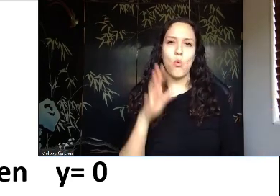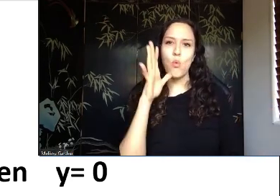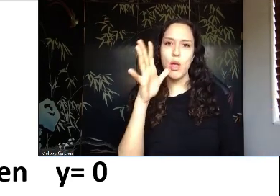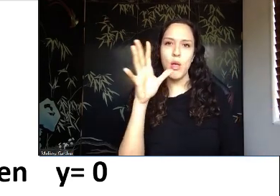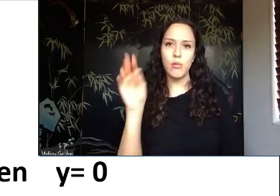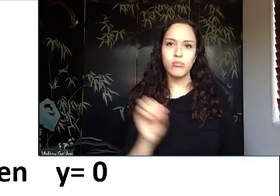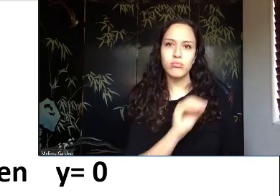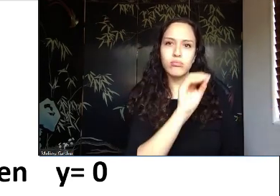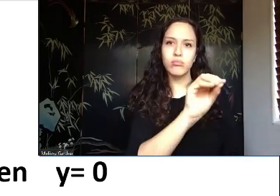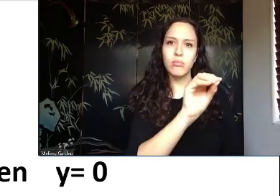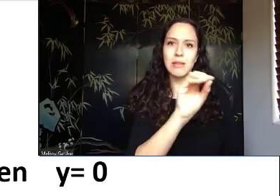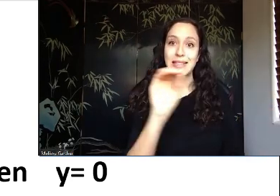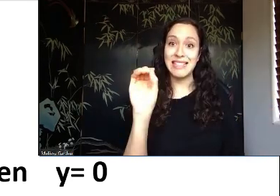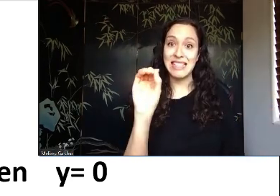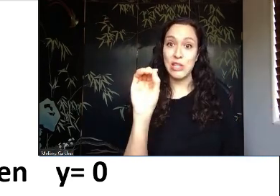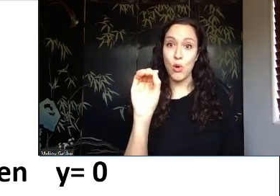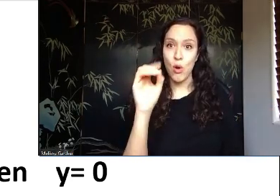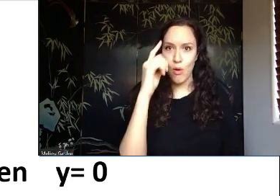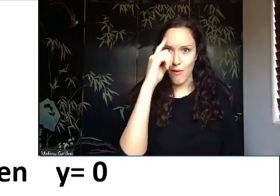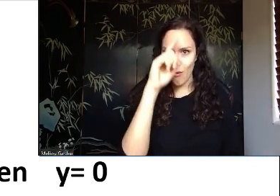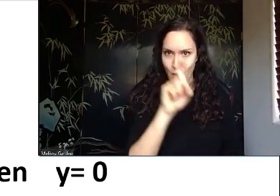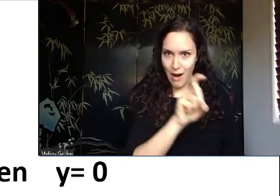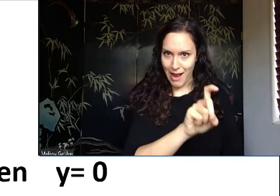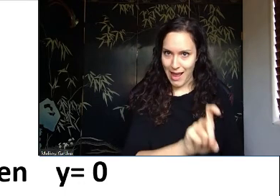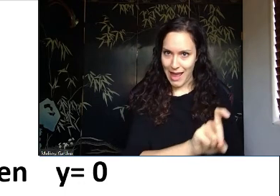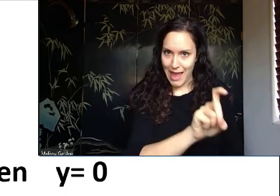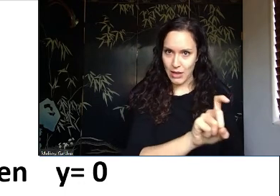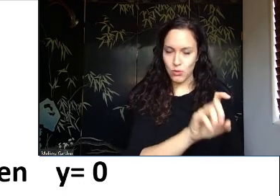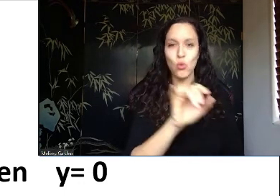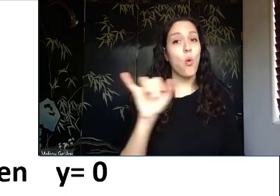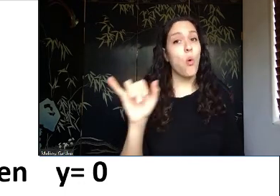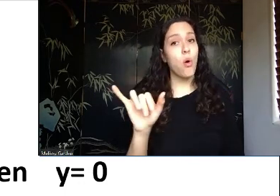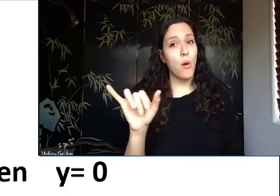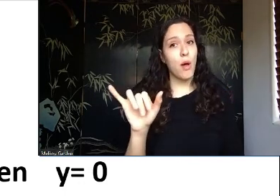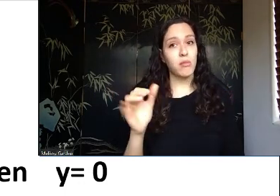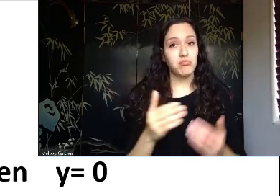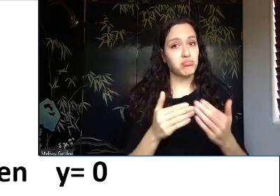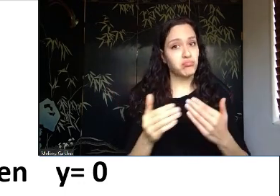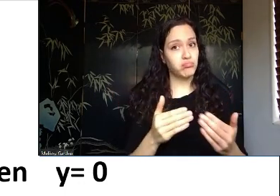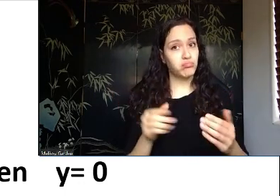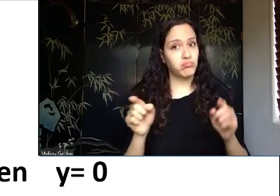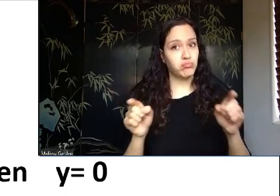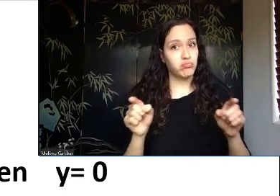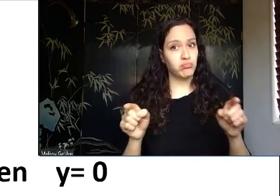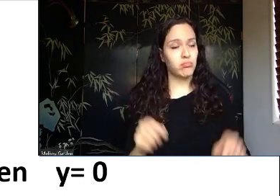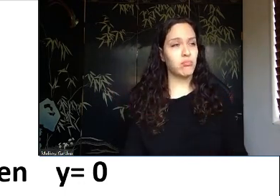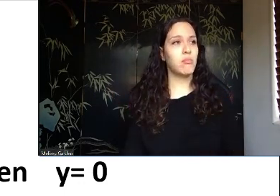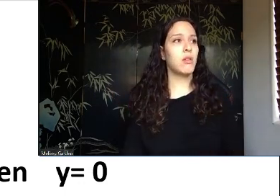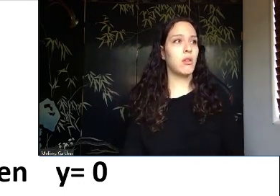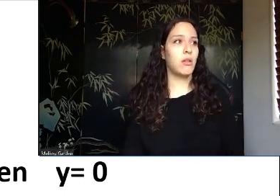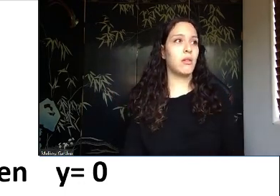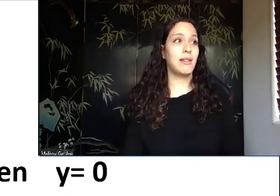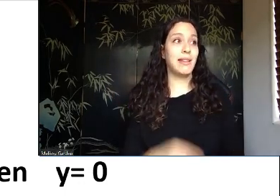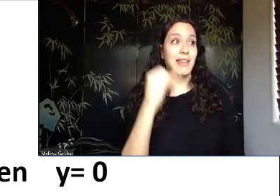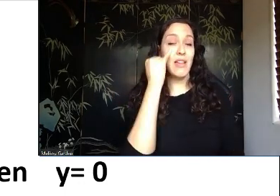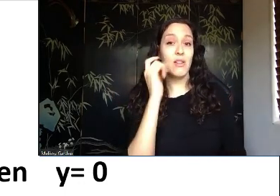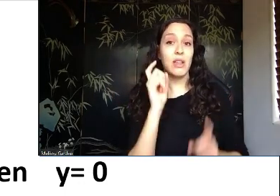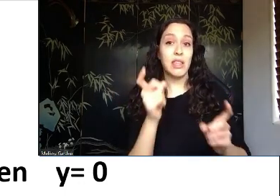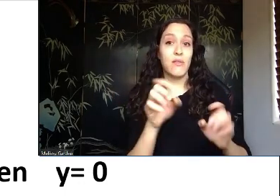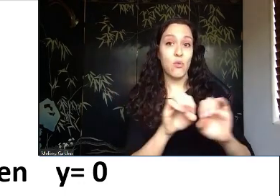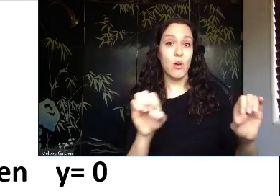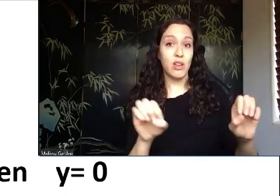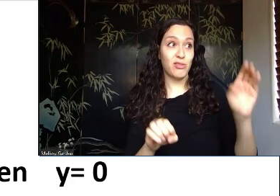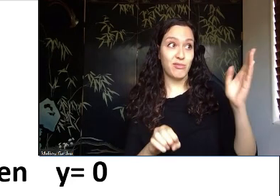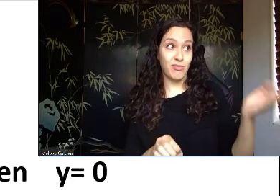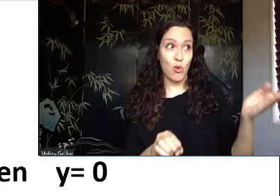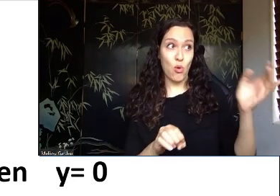0 for either x or for y. So if I give you an equation, y equals 2x